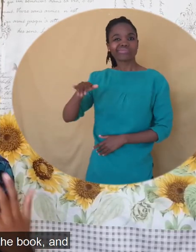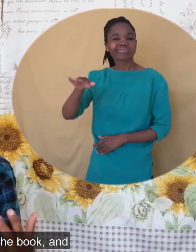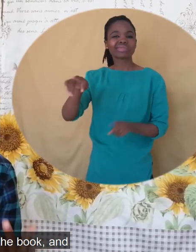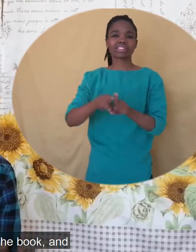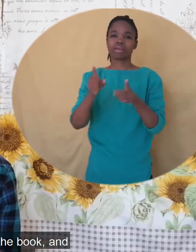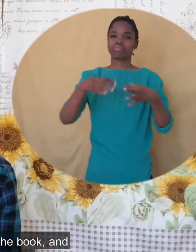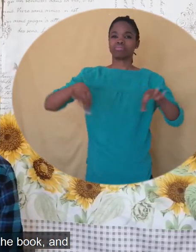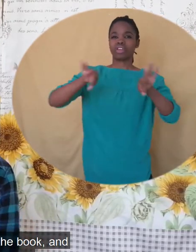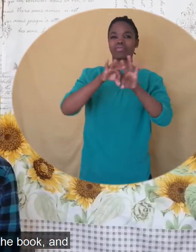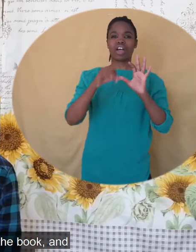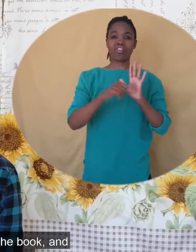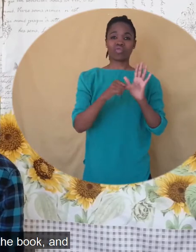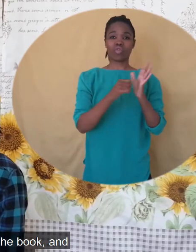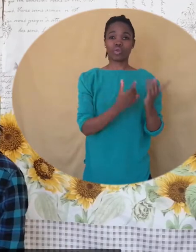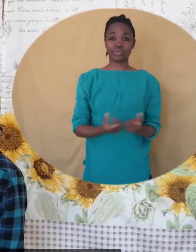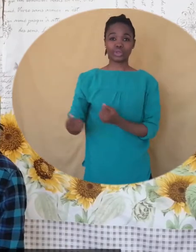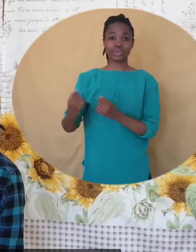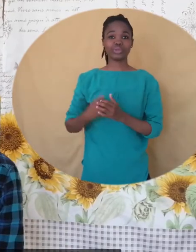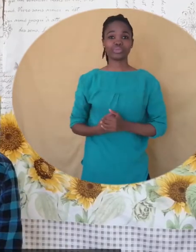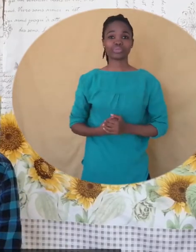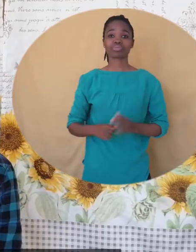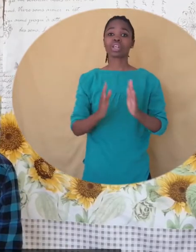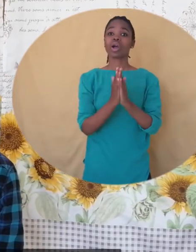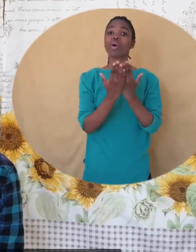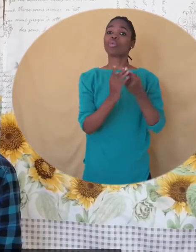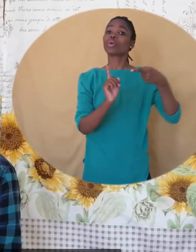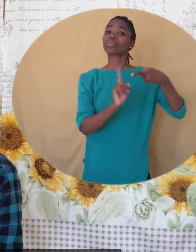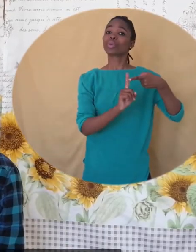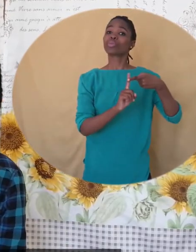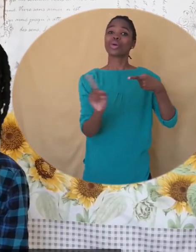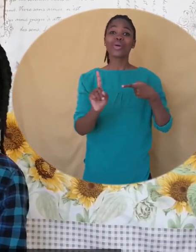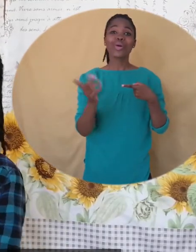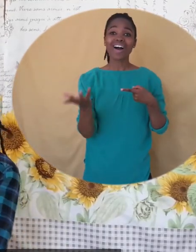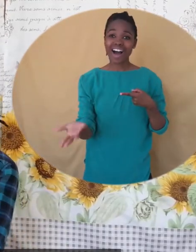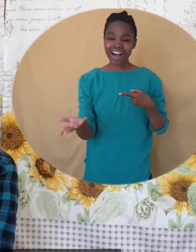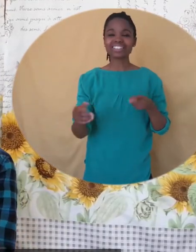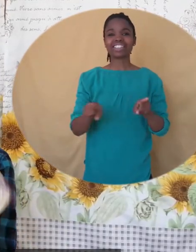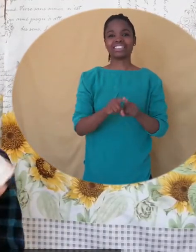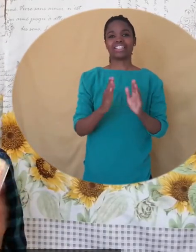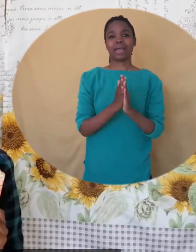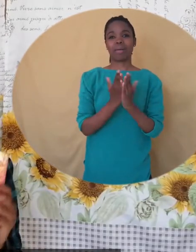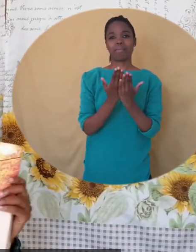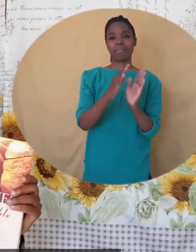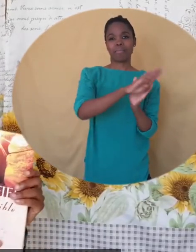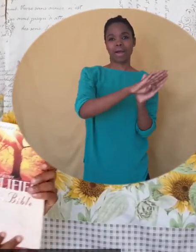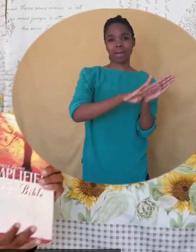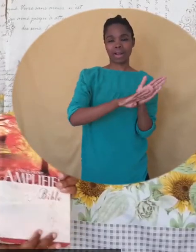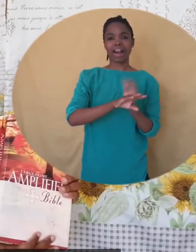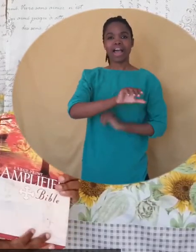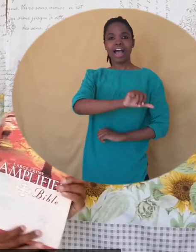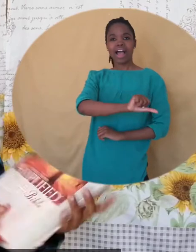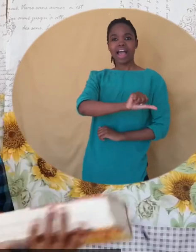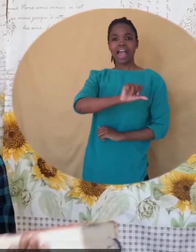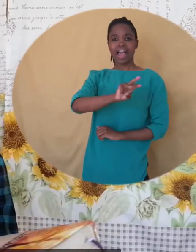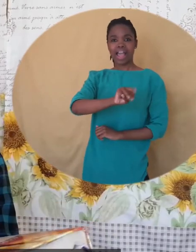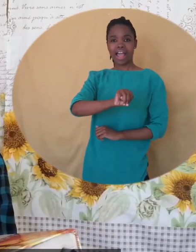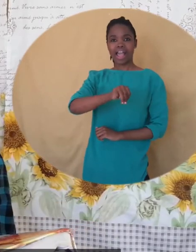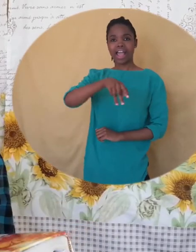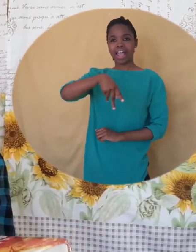and what the book means to me. The first one I've got here with me is my Amplified